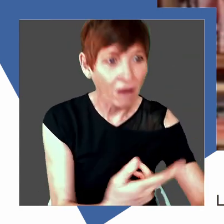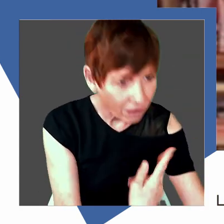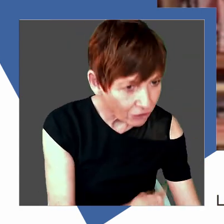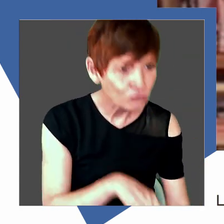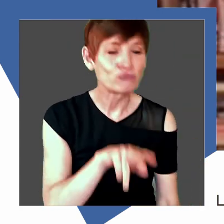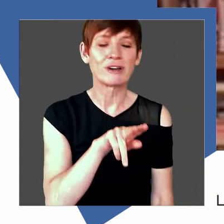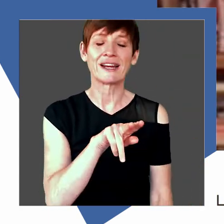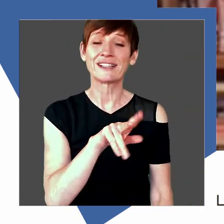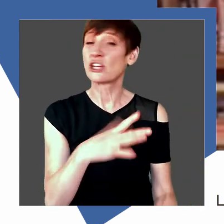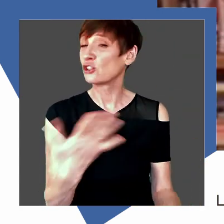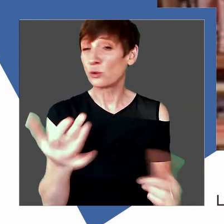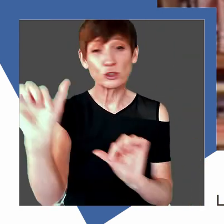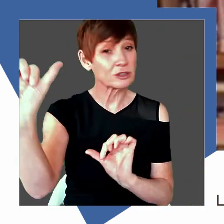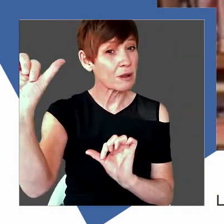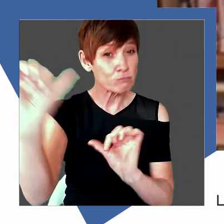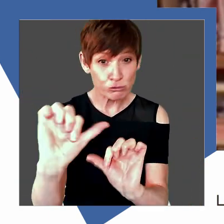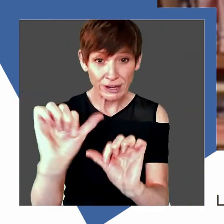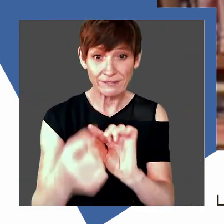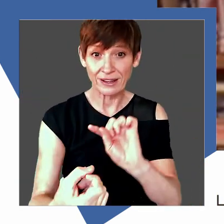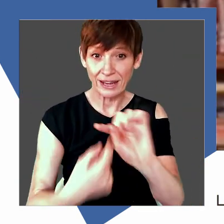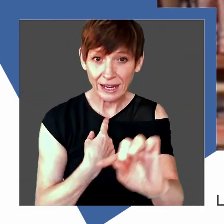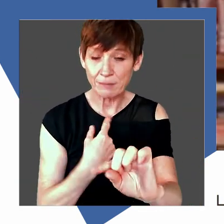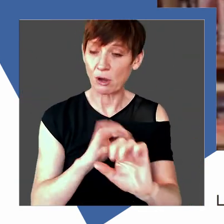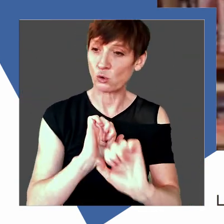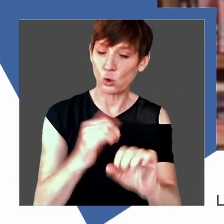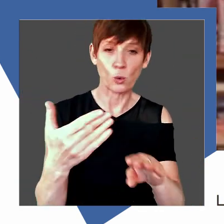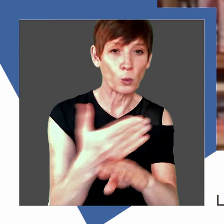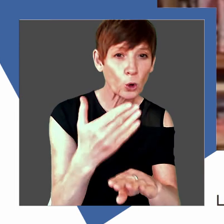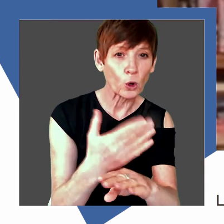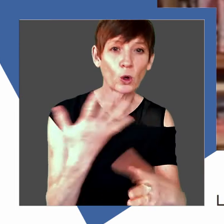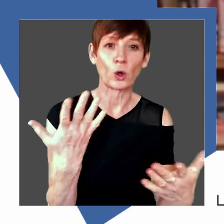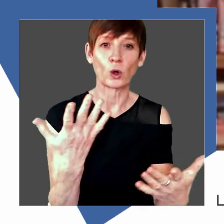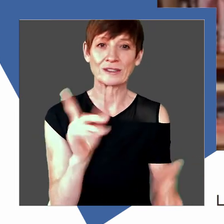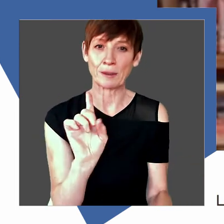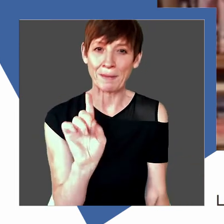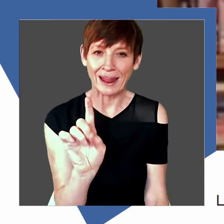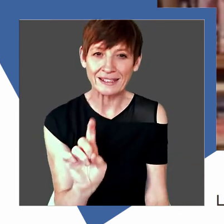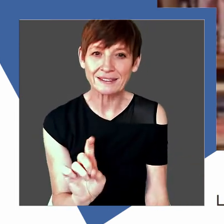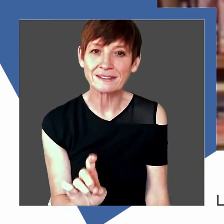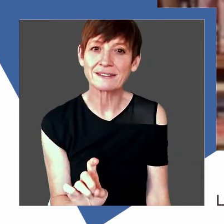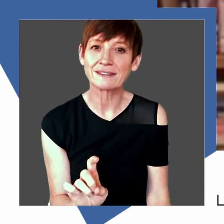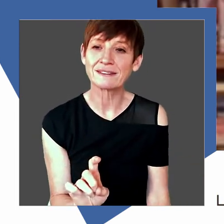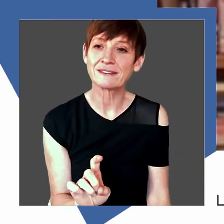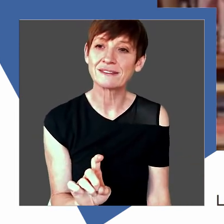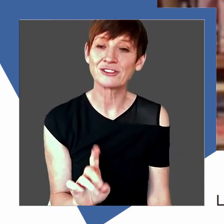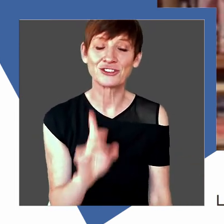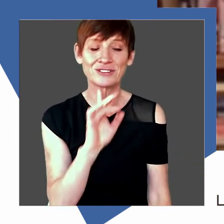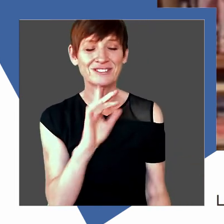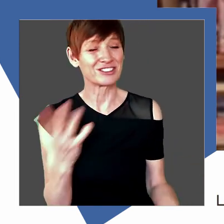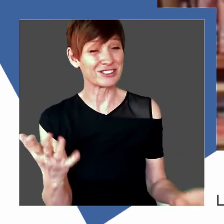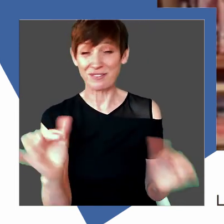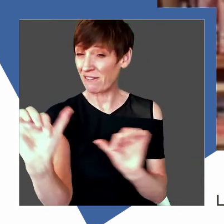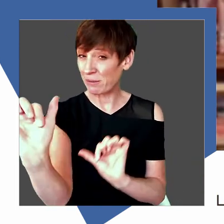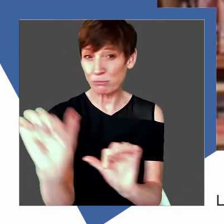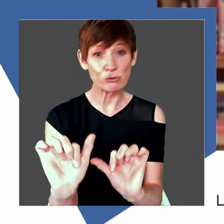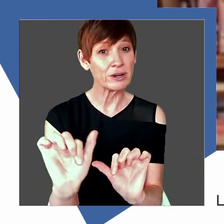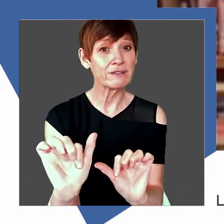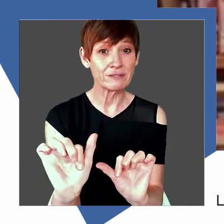quick brief heads up of what kind of work you're doing, send me some links so I can see, and just say like, hey, like this is what I'm doing, it'd be great to chat